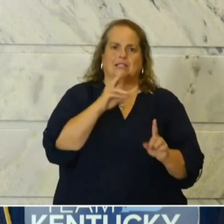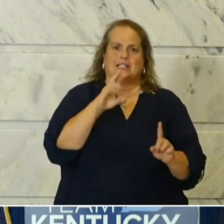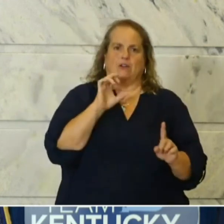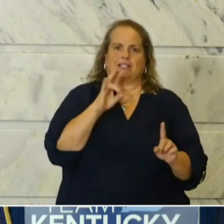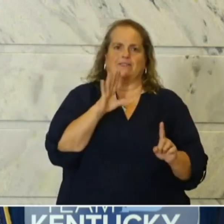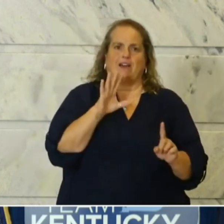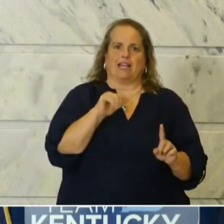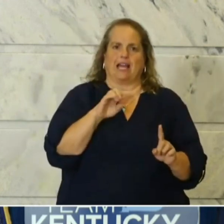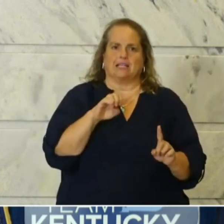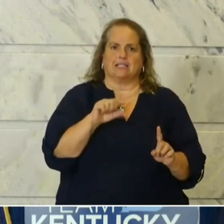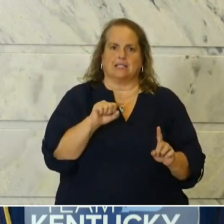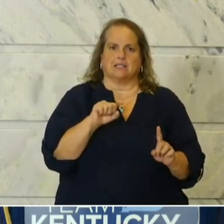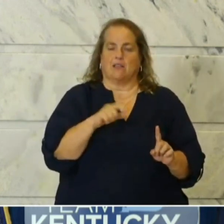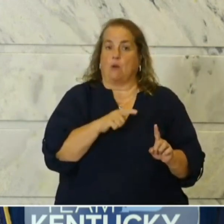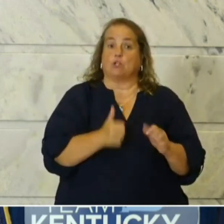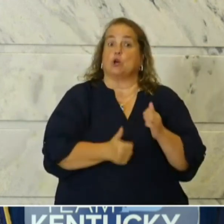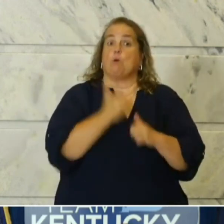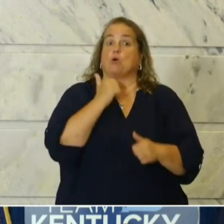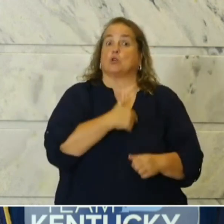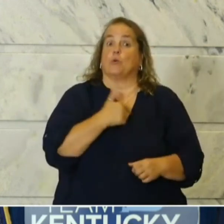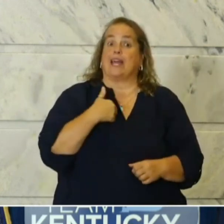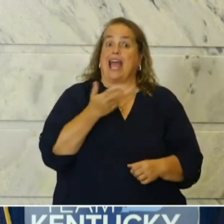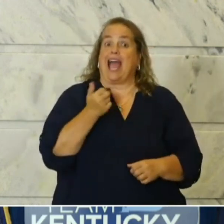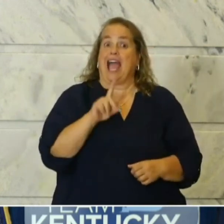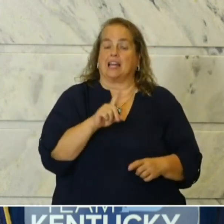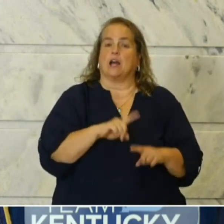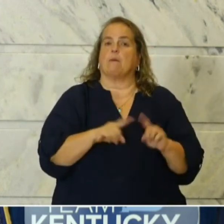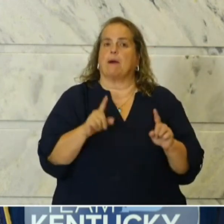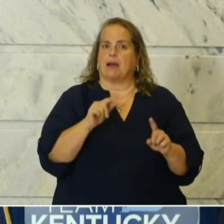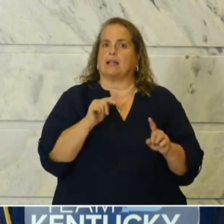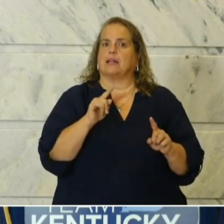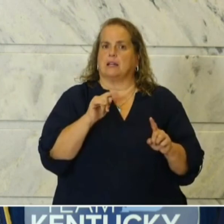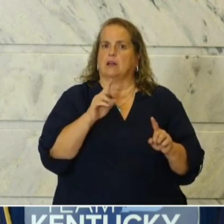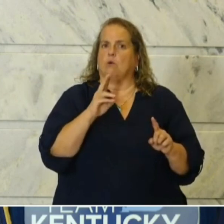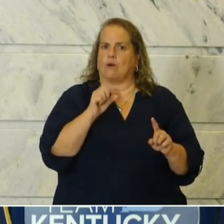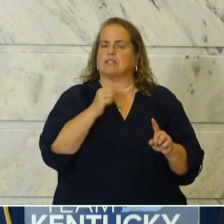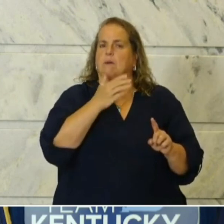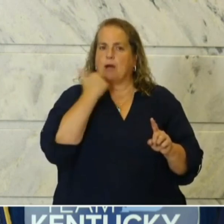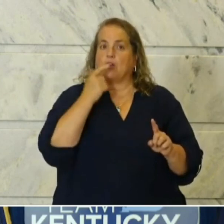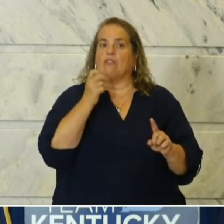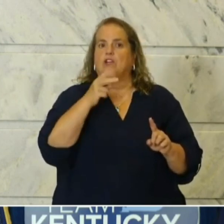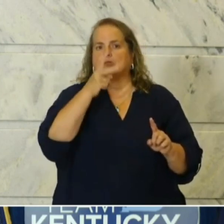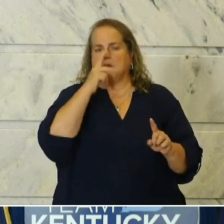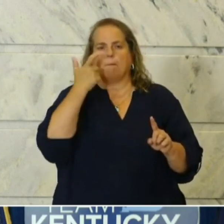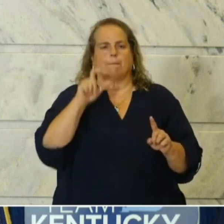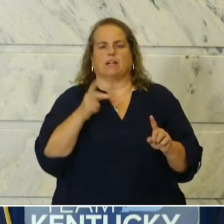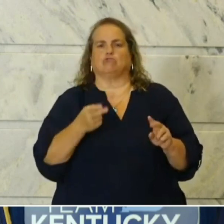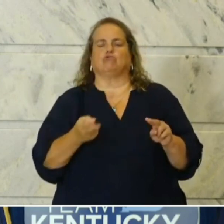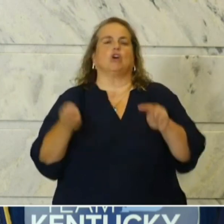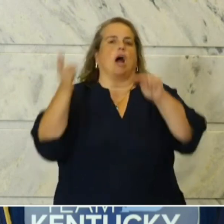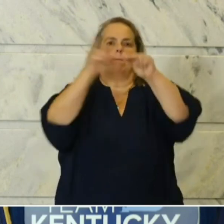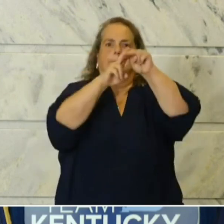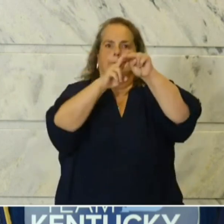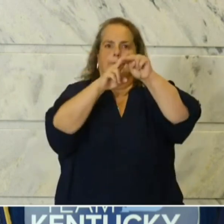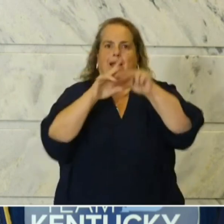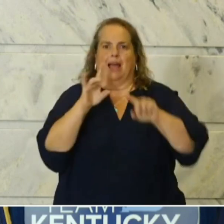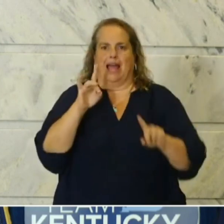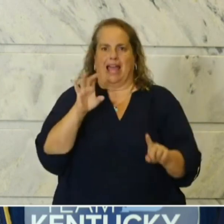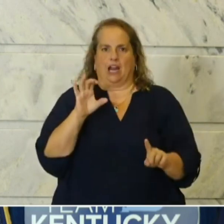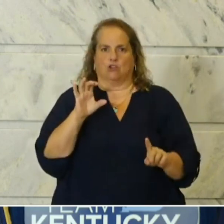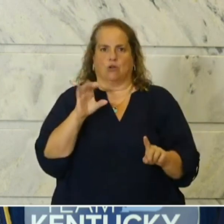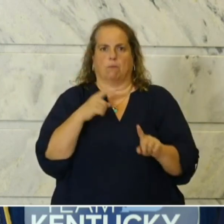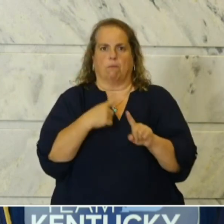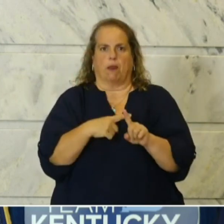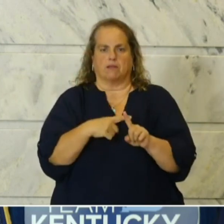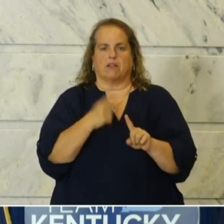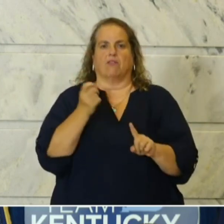1,675 cases. It was the most we had, but it was still really within a range. And then you saw a big jump, 800 plus,